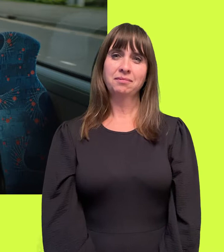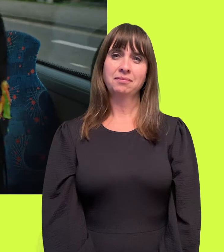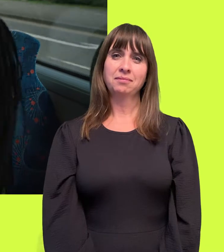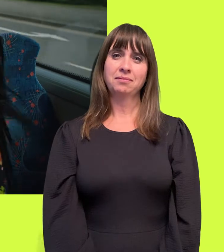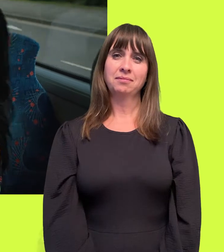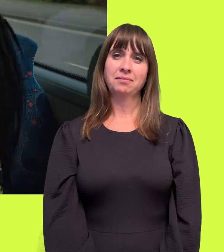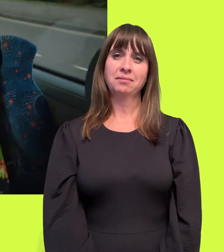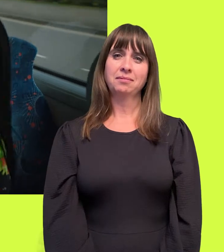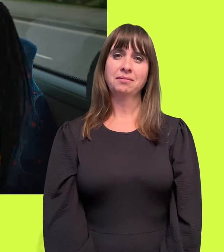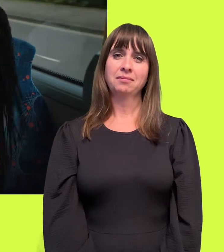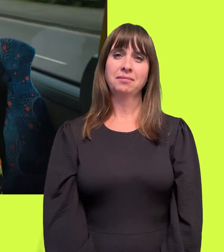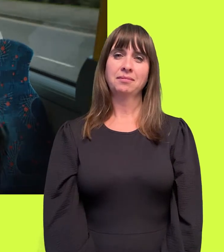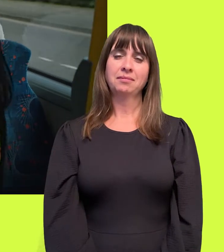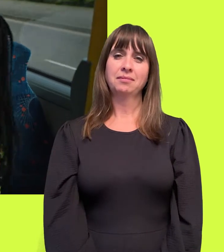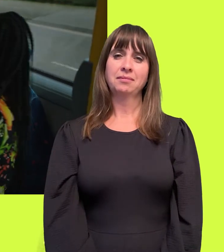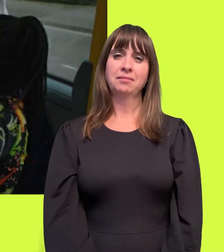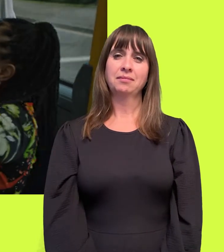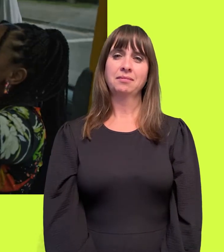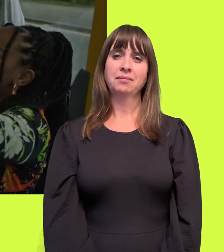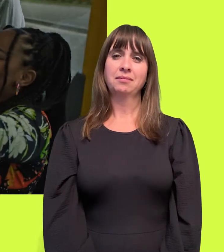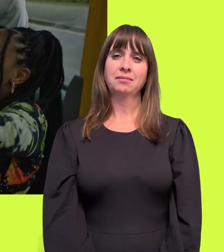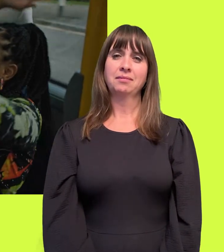and then the woman's like,